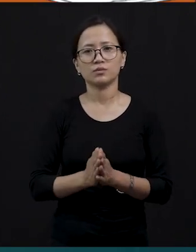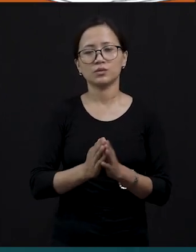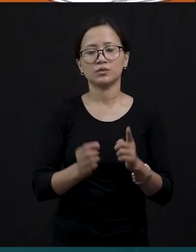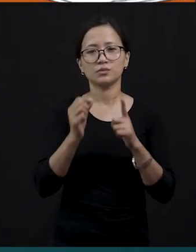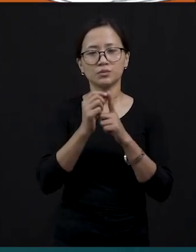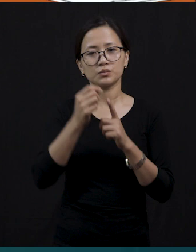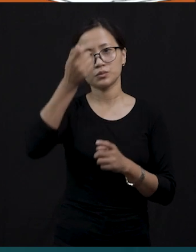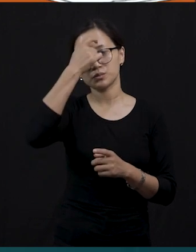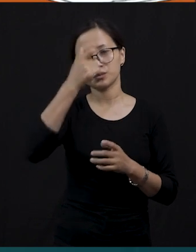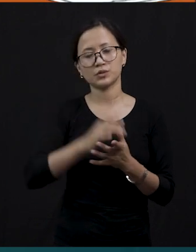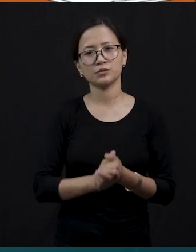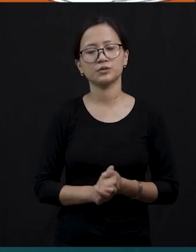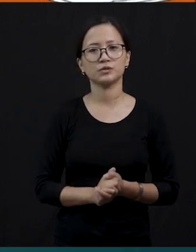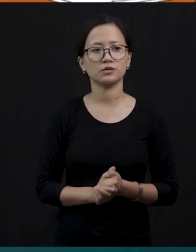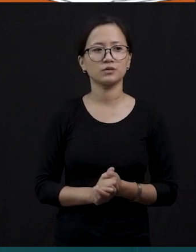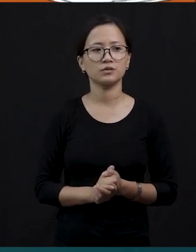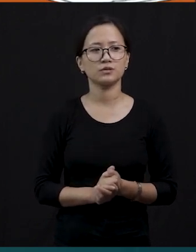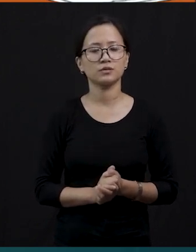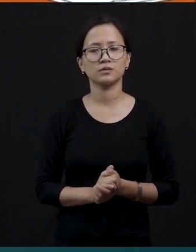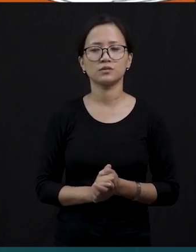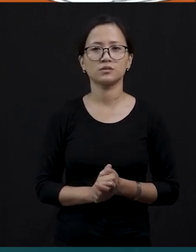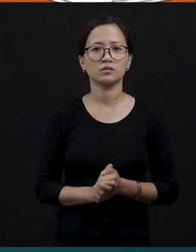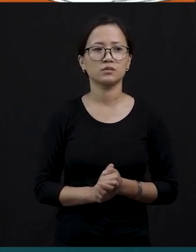have? Okay. Now